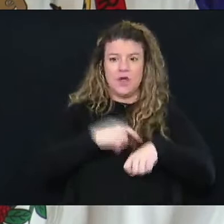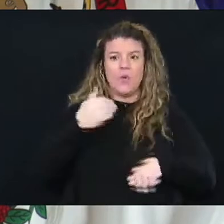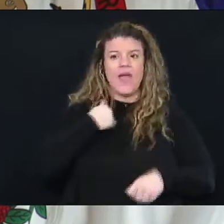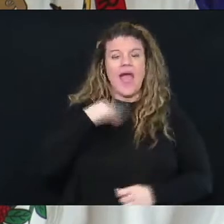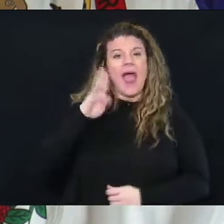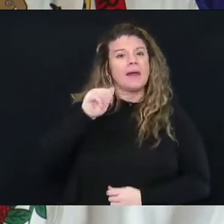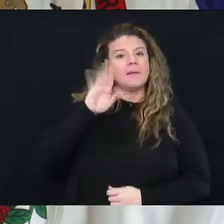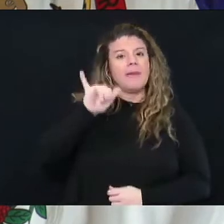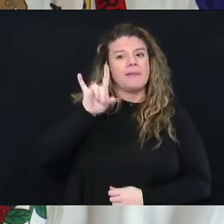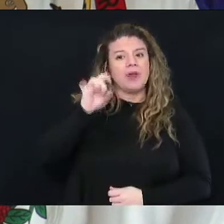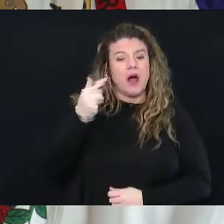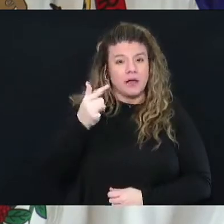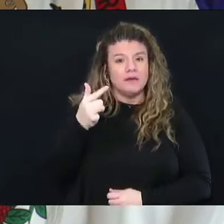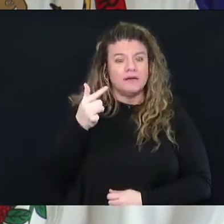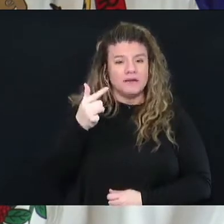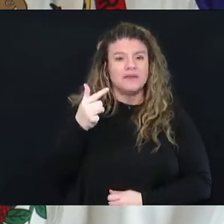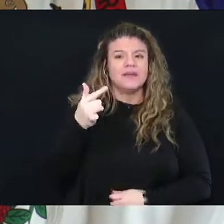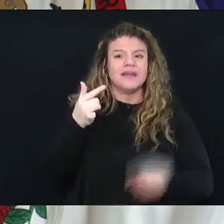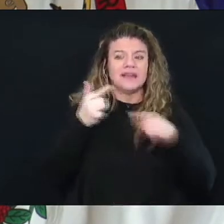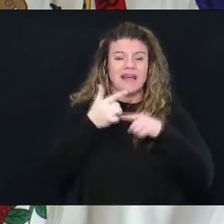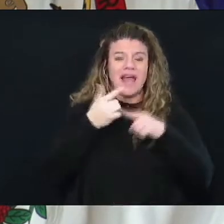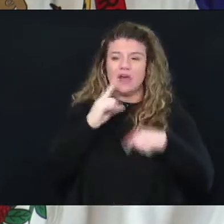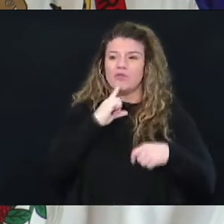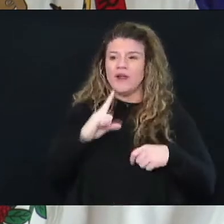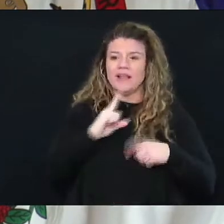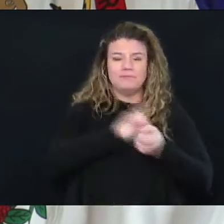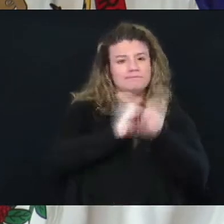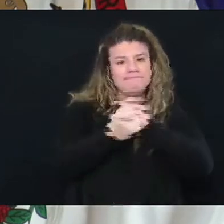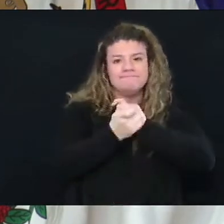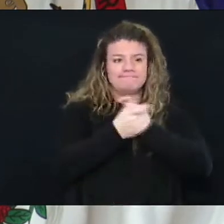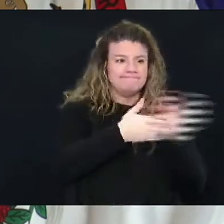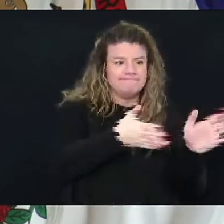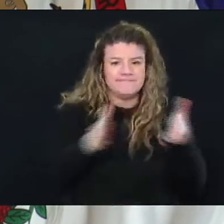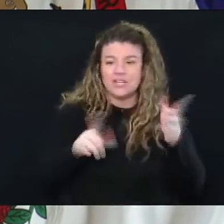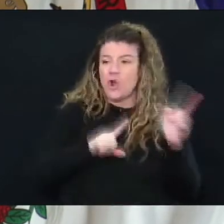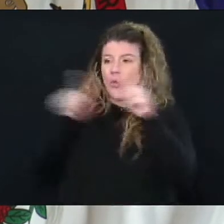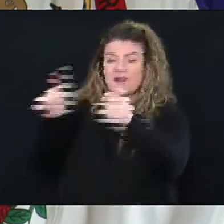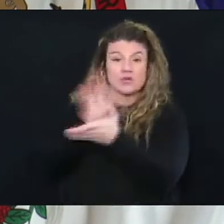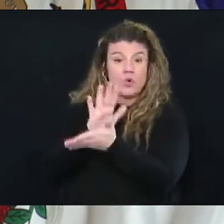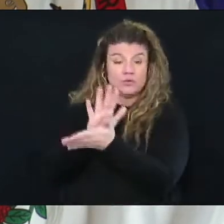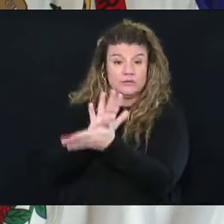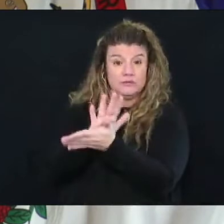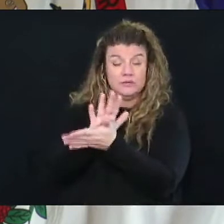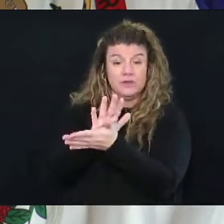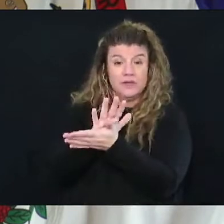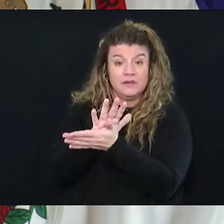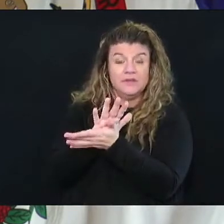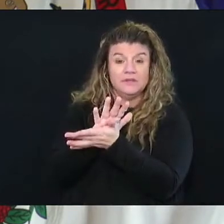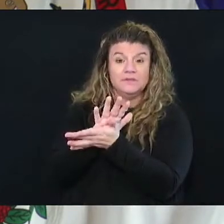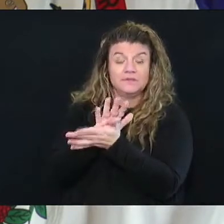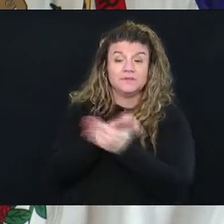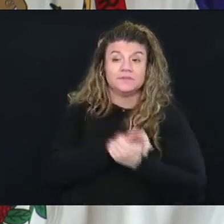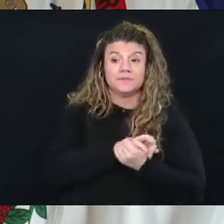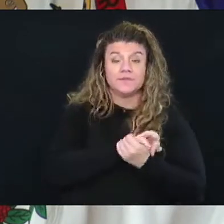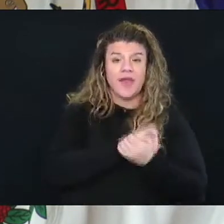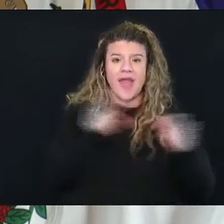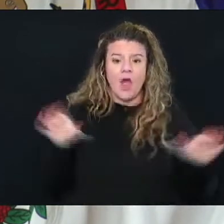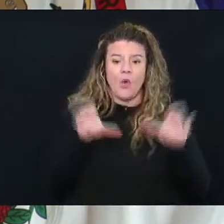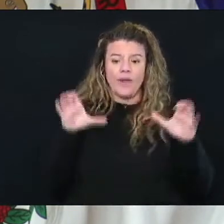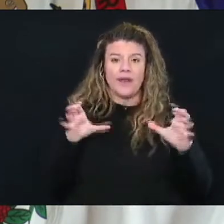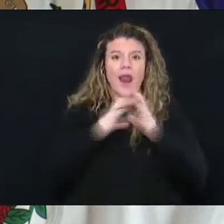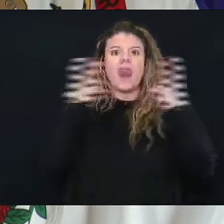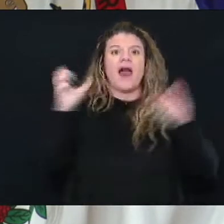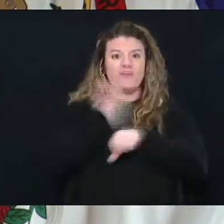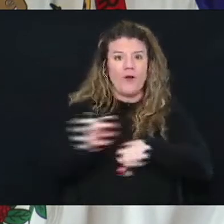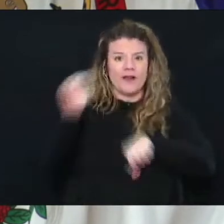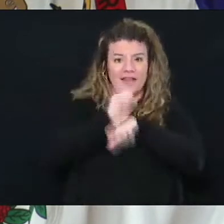Baby Dog and really pivoted and went to our schools and we did a lot of work